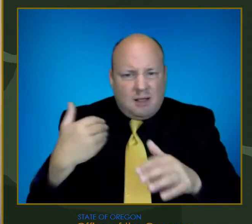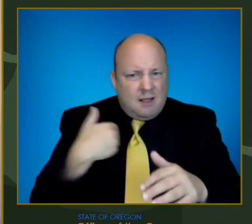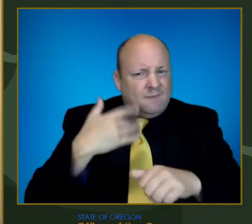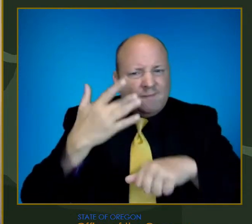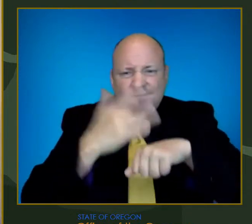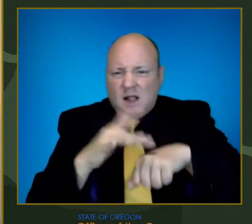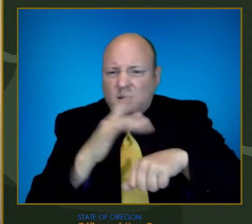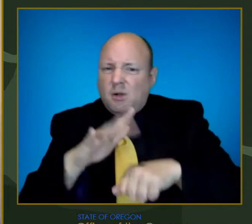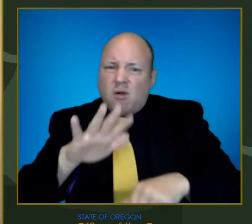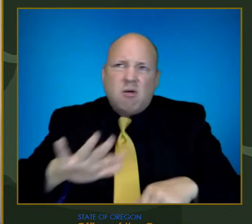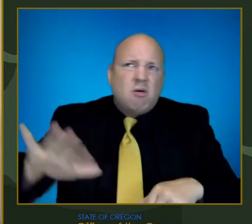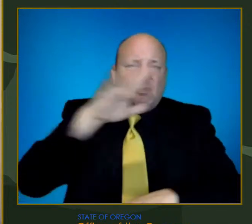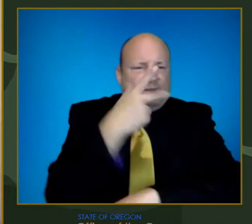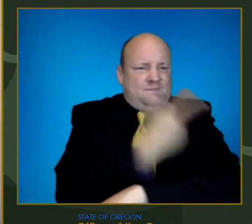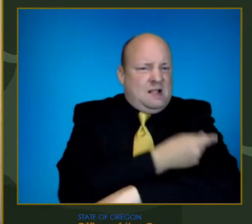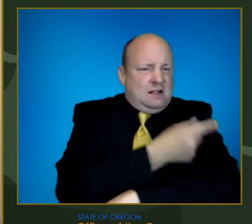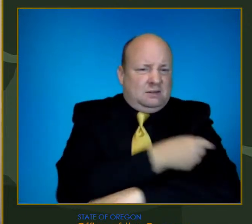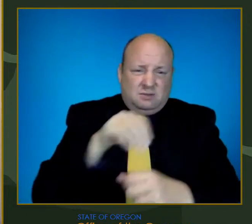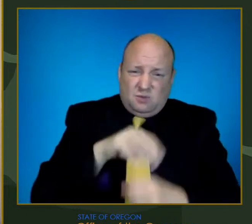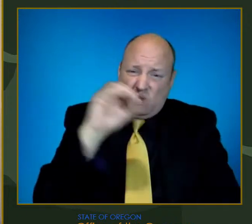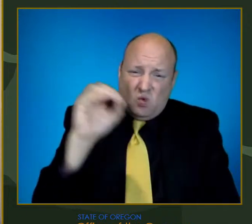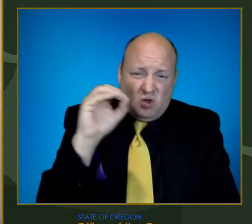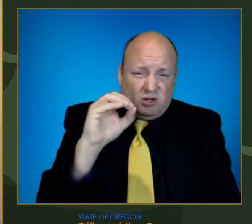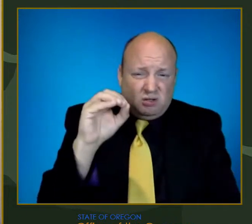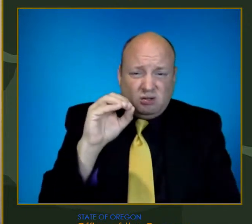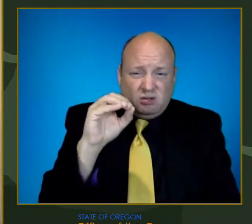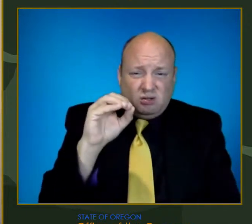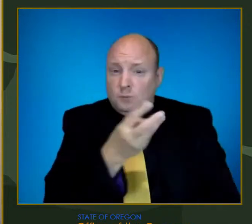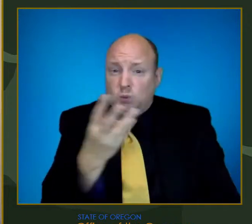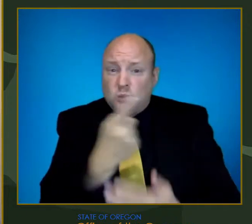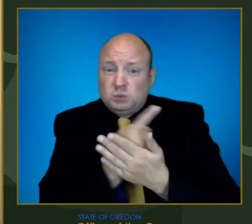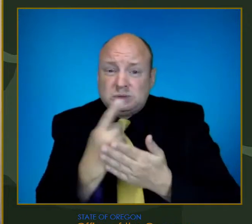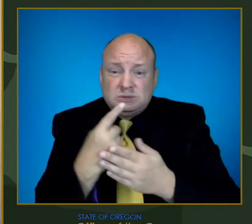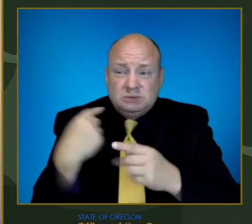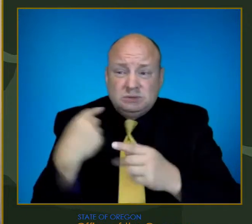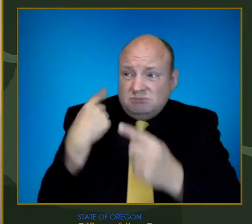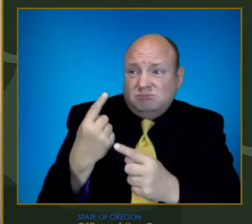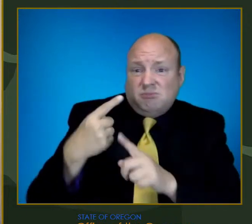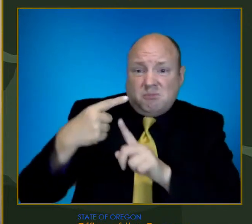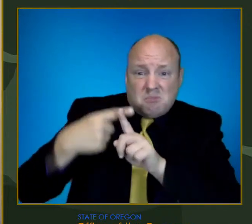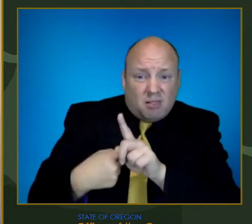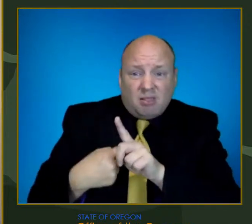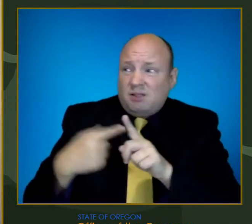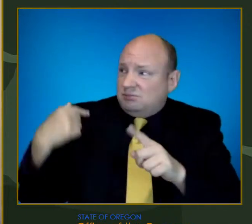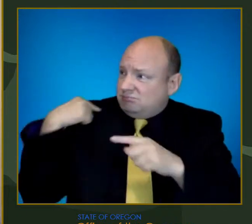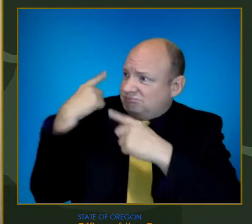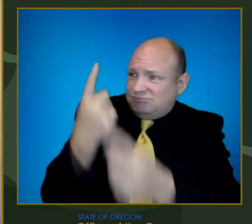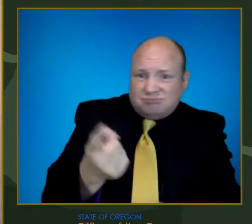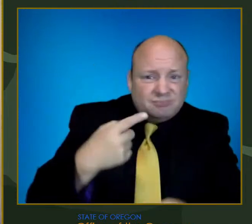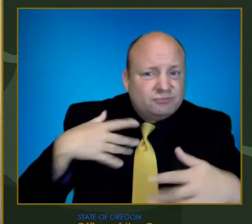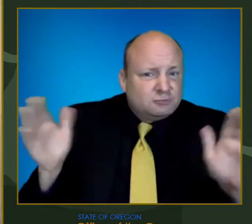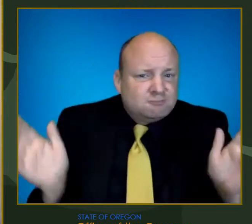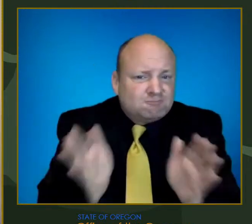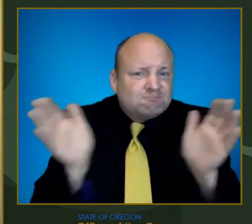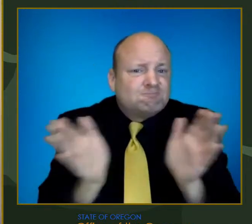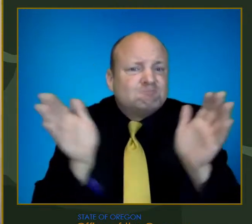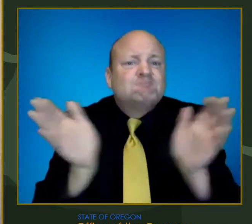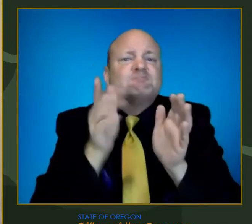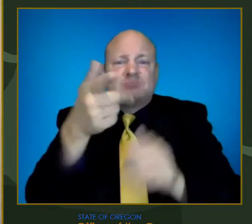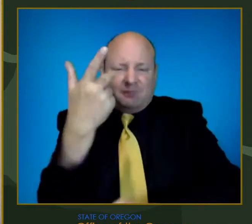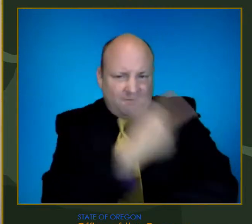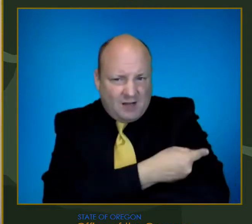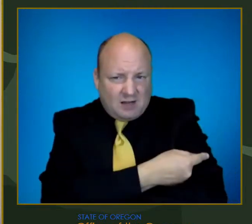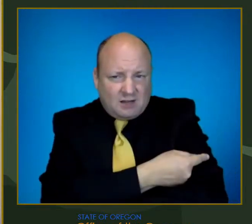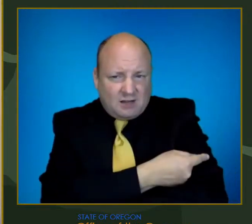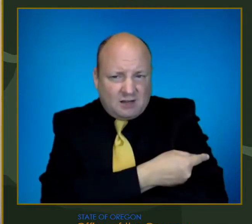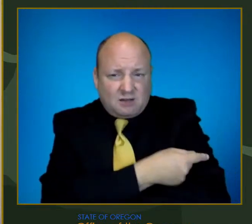over the next several weeks and months, they can assist employees in getting vaccinated so they can continue to provide the